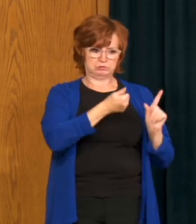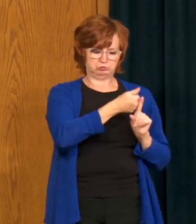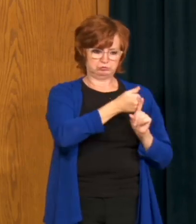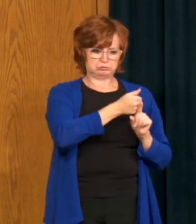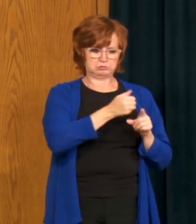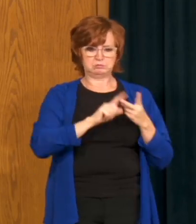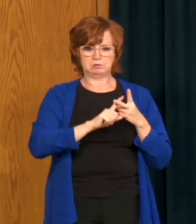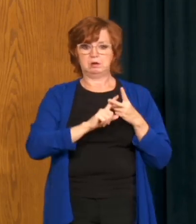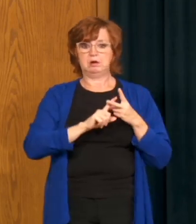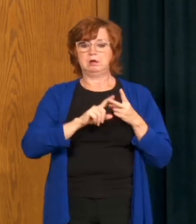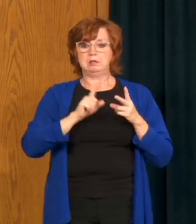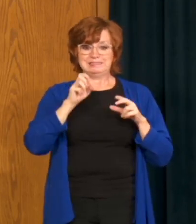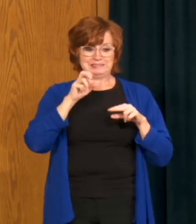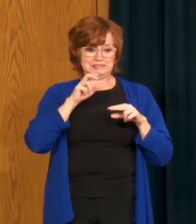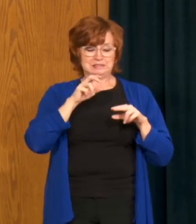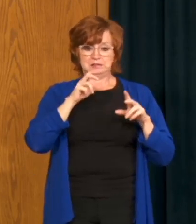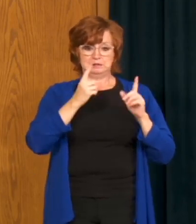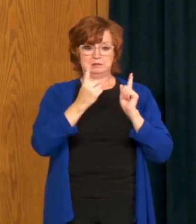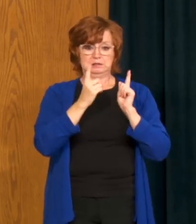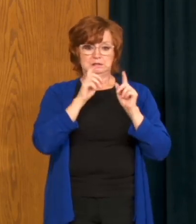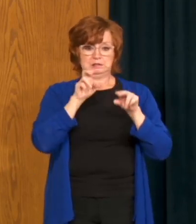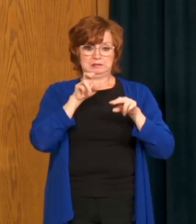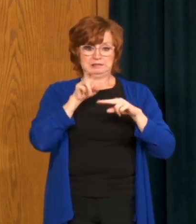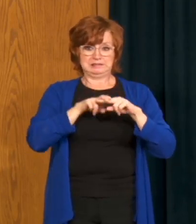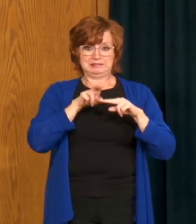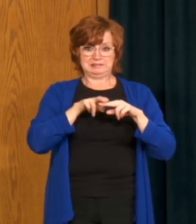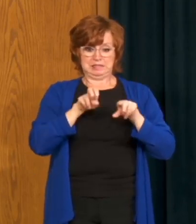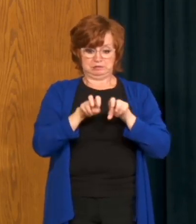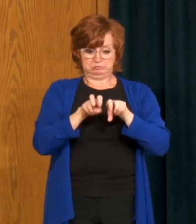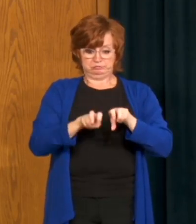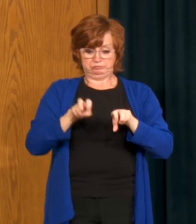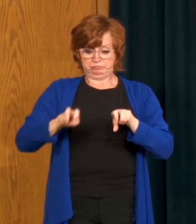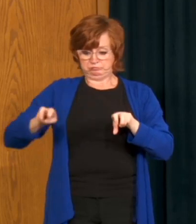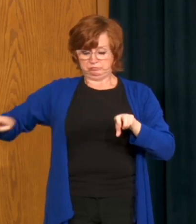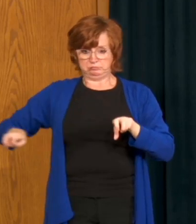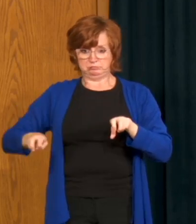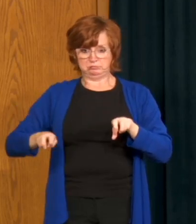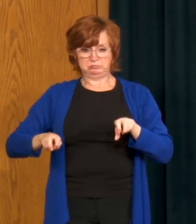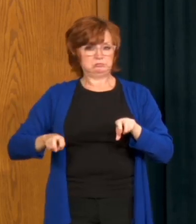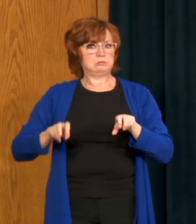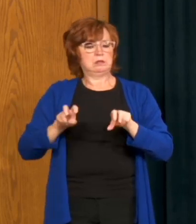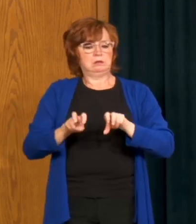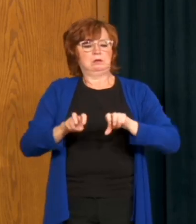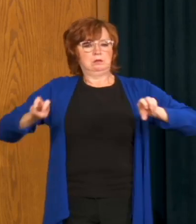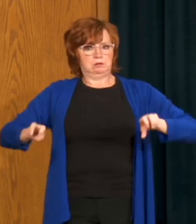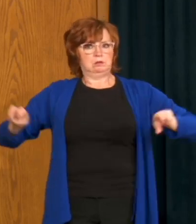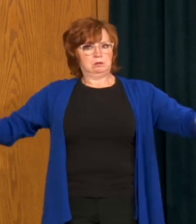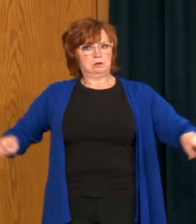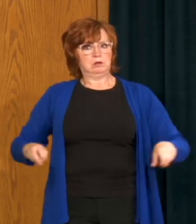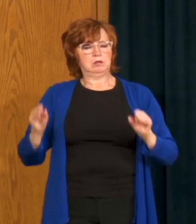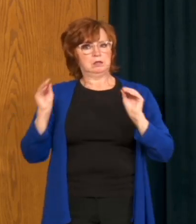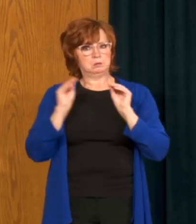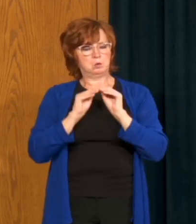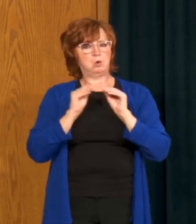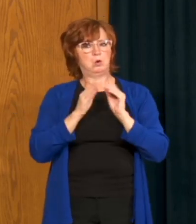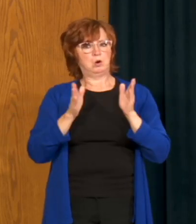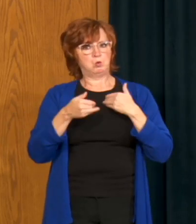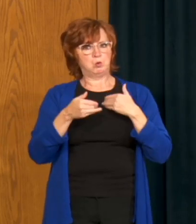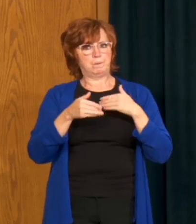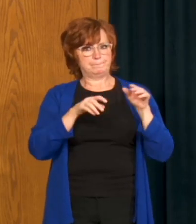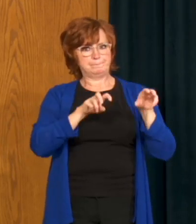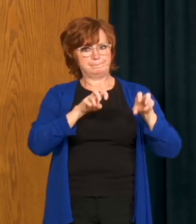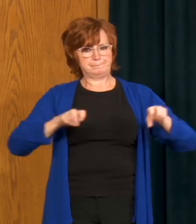game, maintain that physical distancing on the bench, and while you're socializing, play in tight bubbles. So we don't want, even